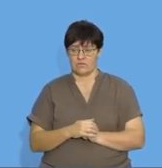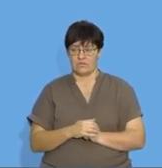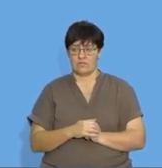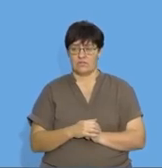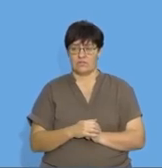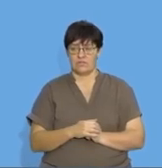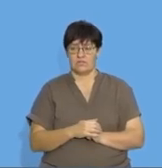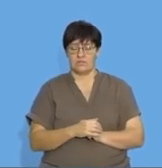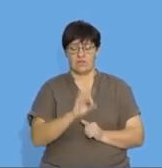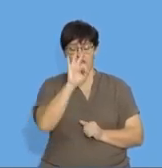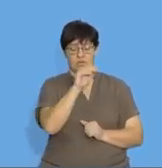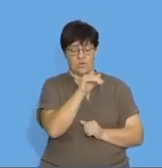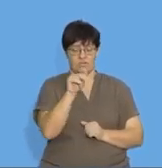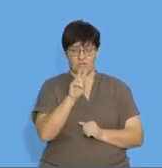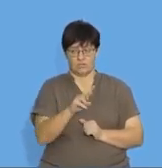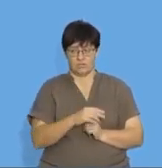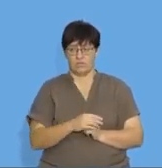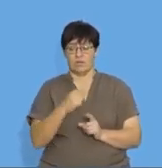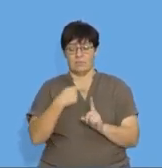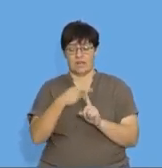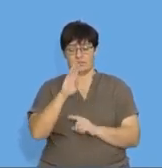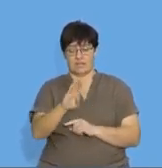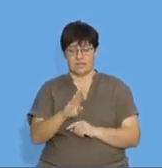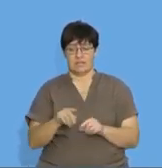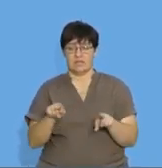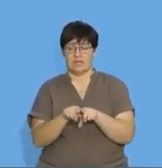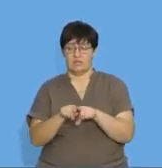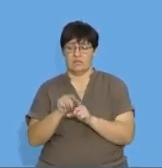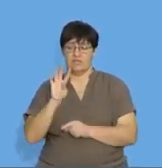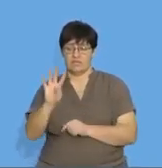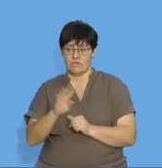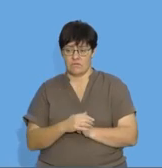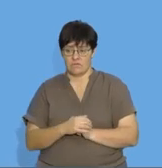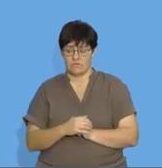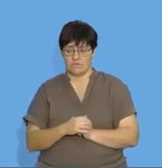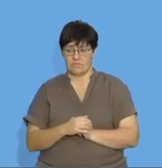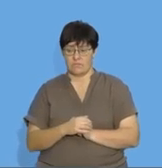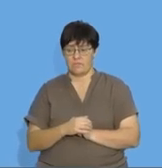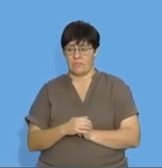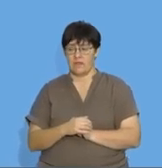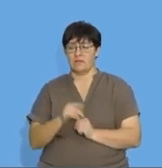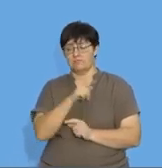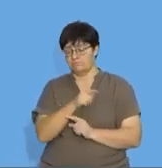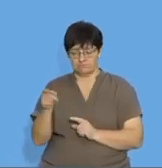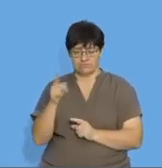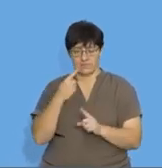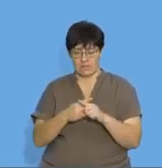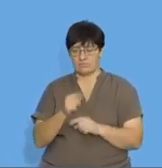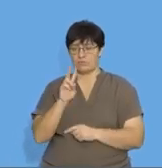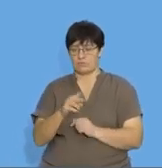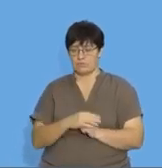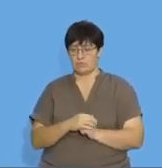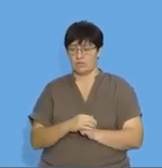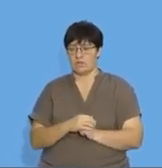4. So I'm going to have 3 over 2 plus b is equal to 4. If I